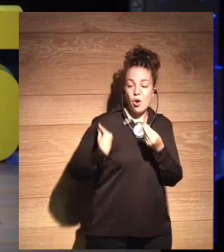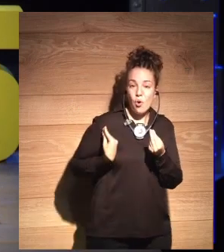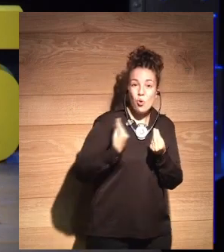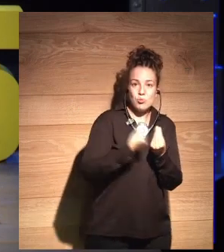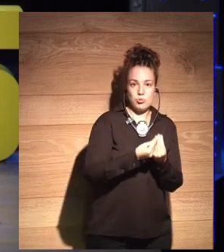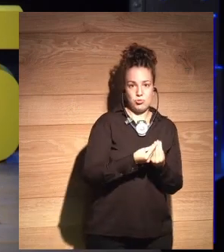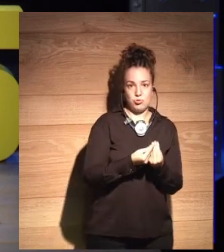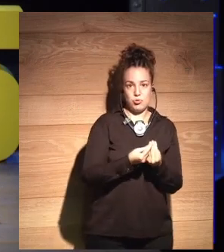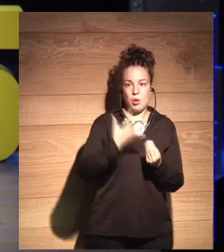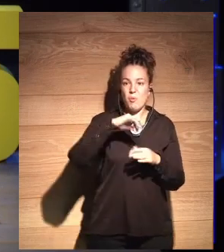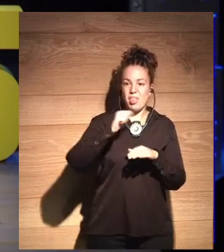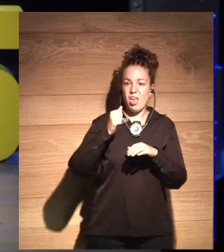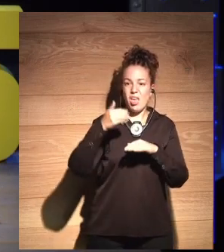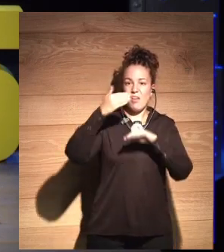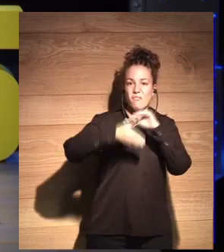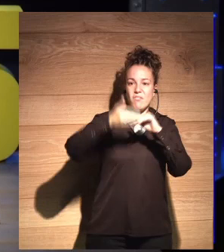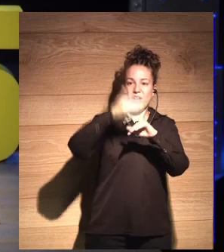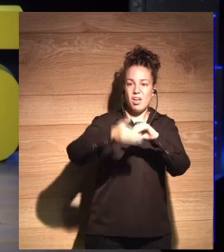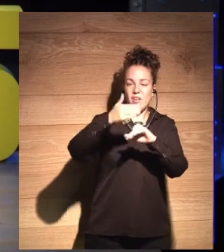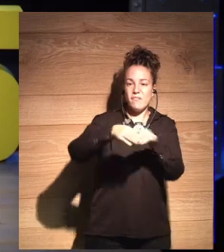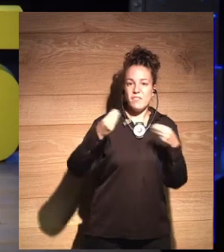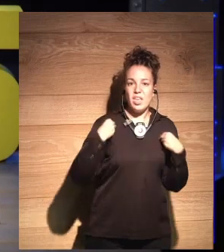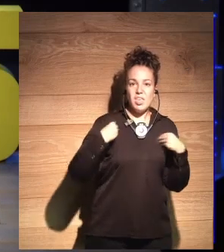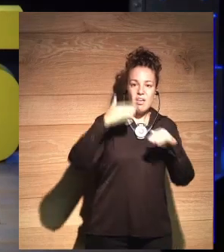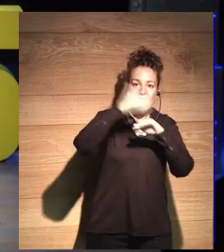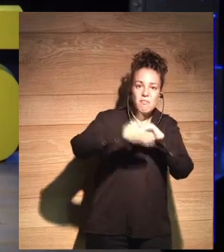don't upgrade to the next phone every year.